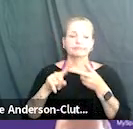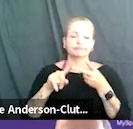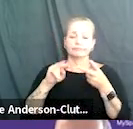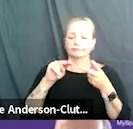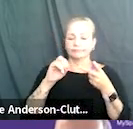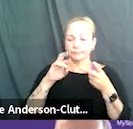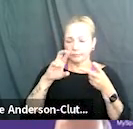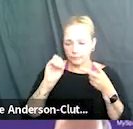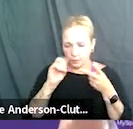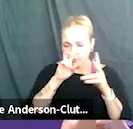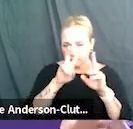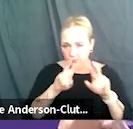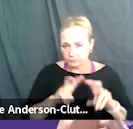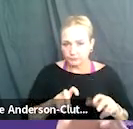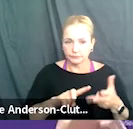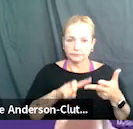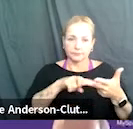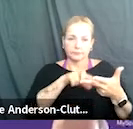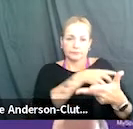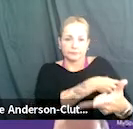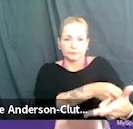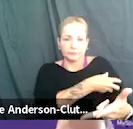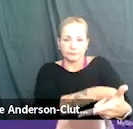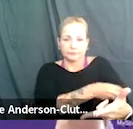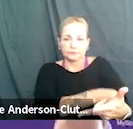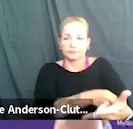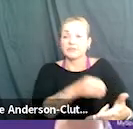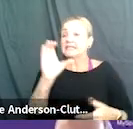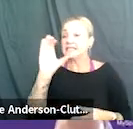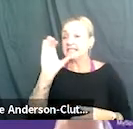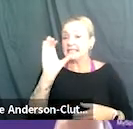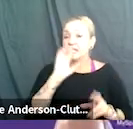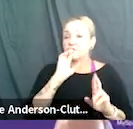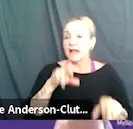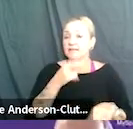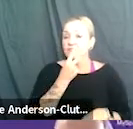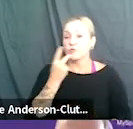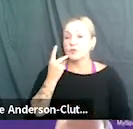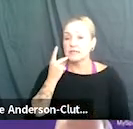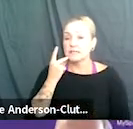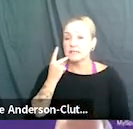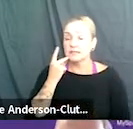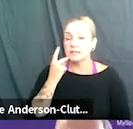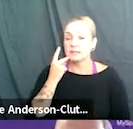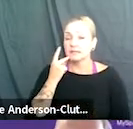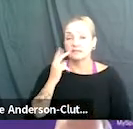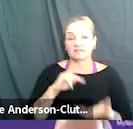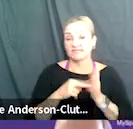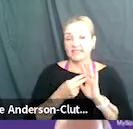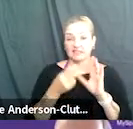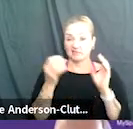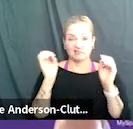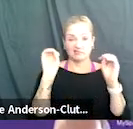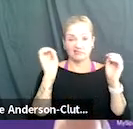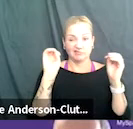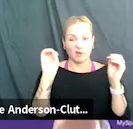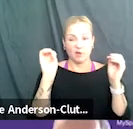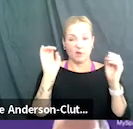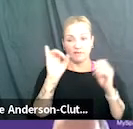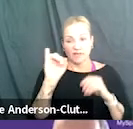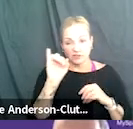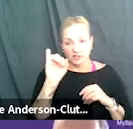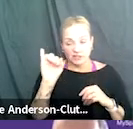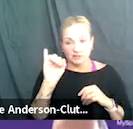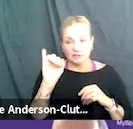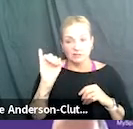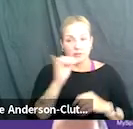abnormalities. He had blood work done, including C-reactive protein, which was not elevated, which suggests there was no acute inflammation anyway. And neurologists basically